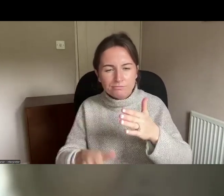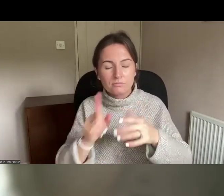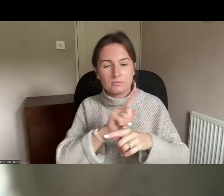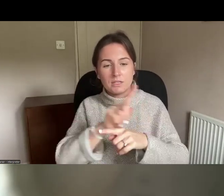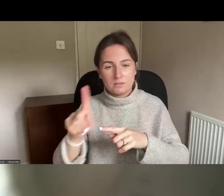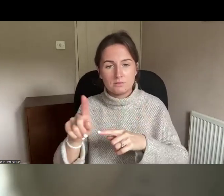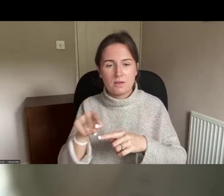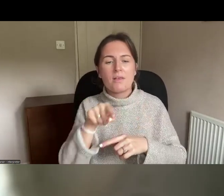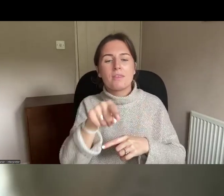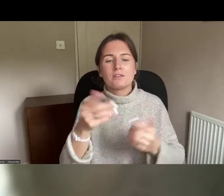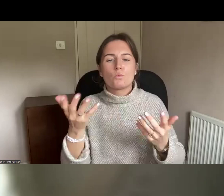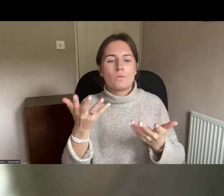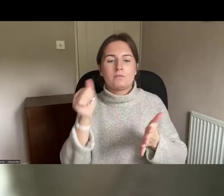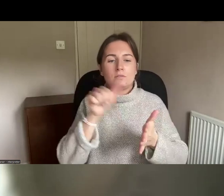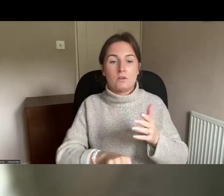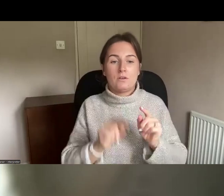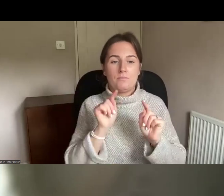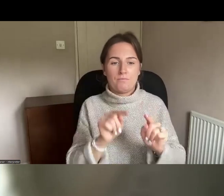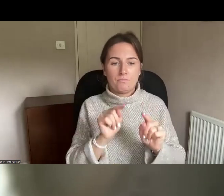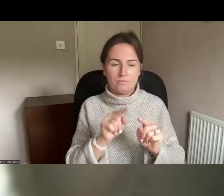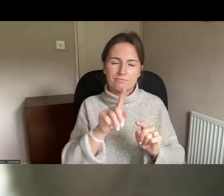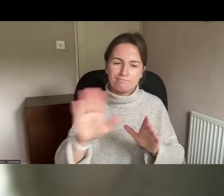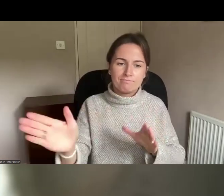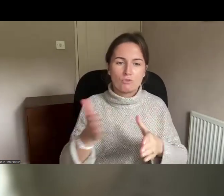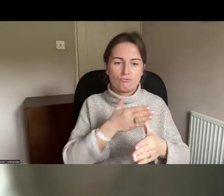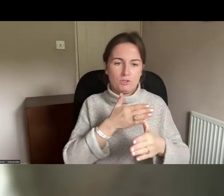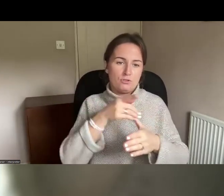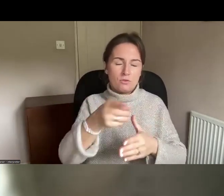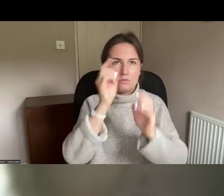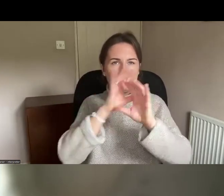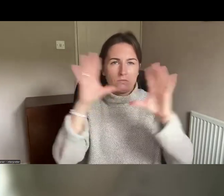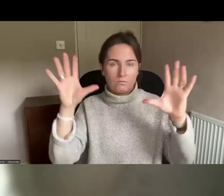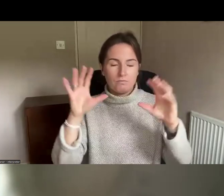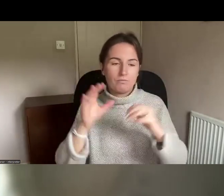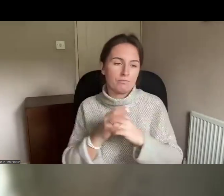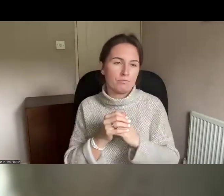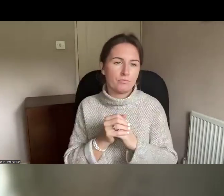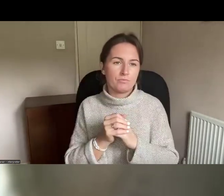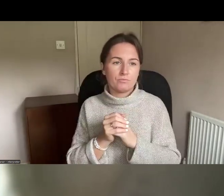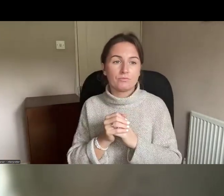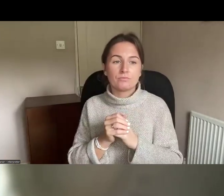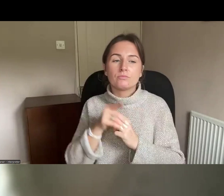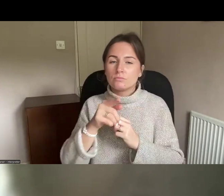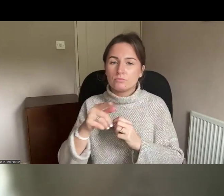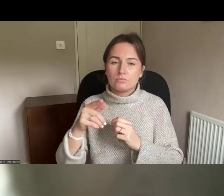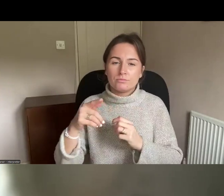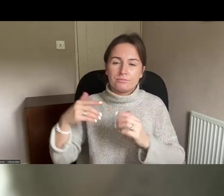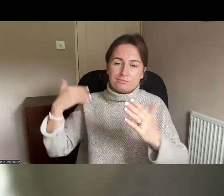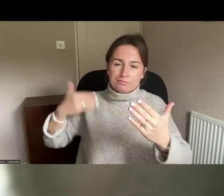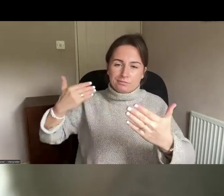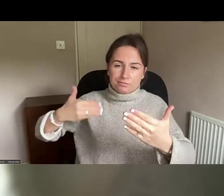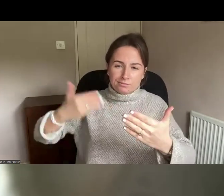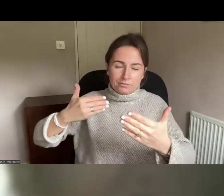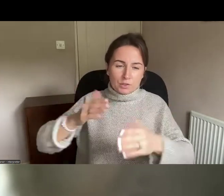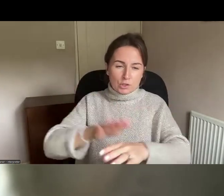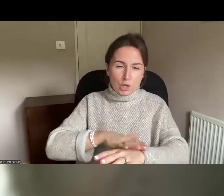Explorer began. So that was its kind of original concept. It's been a very long process in development. I just